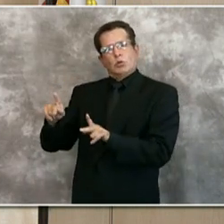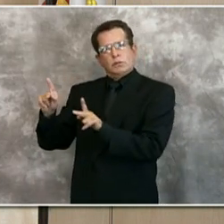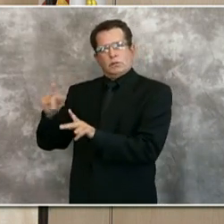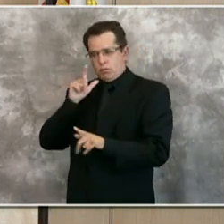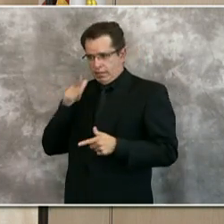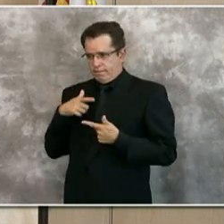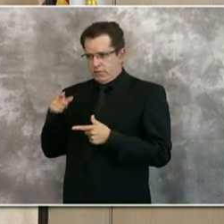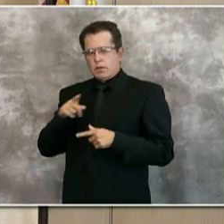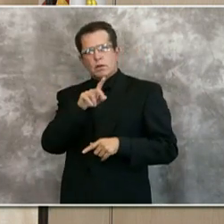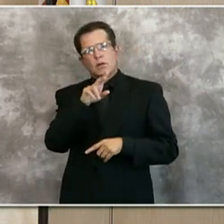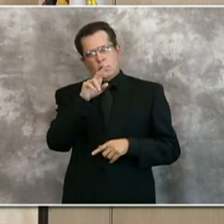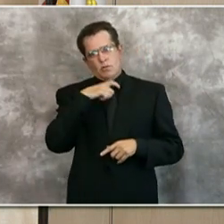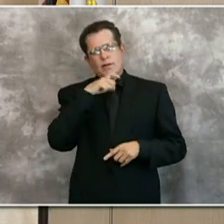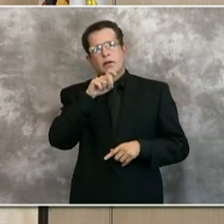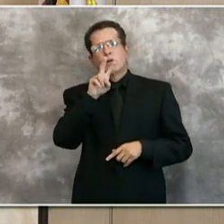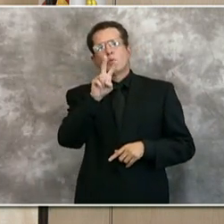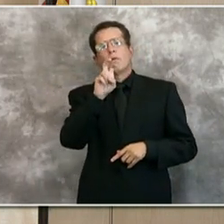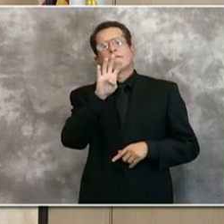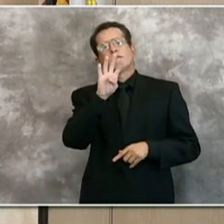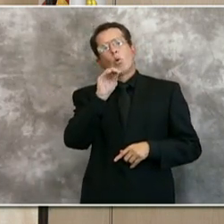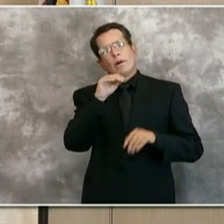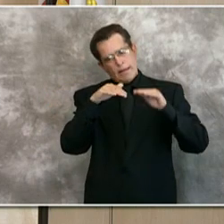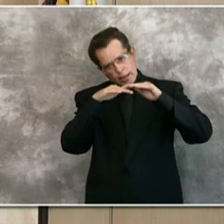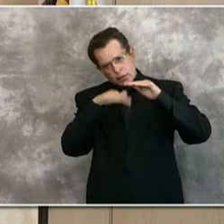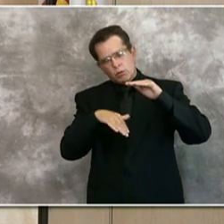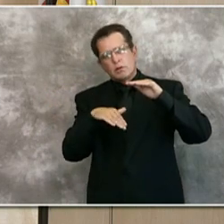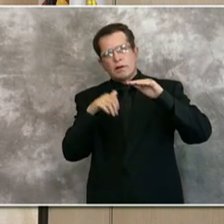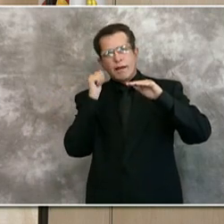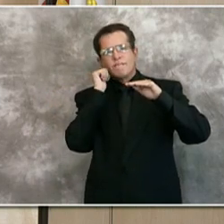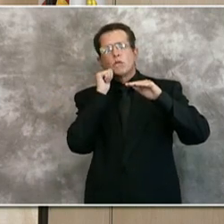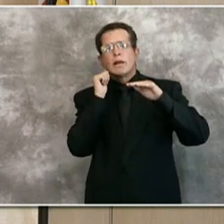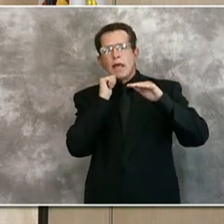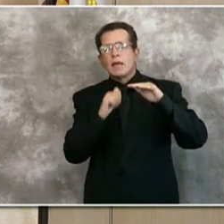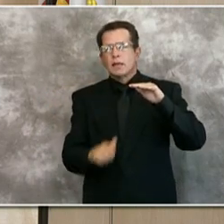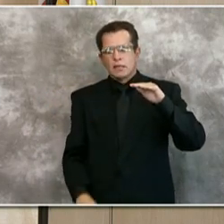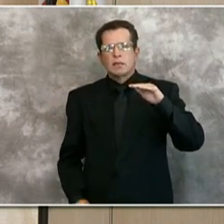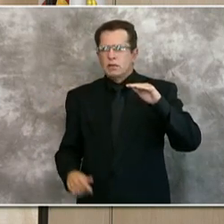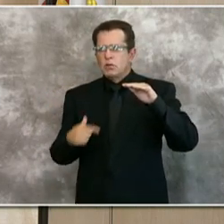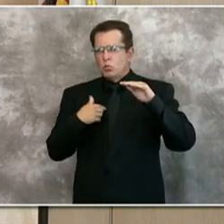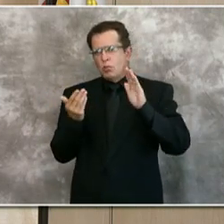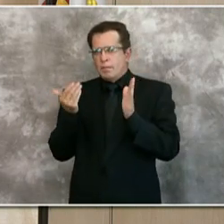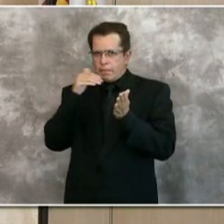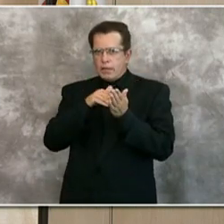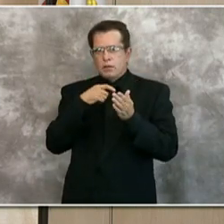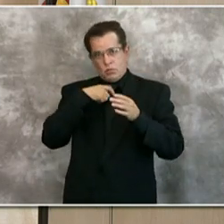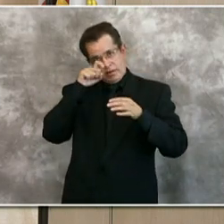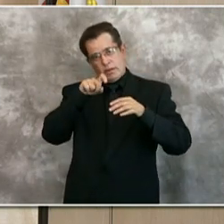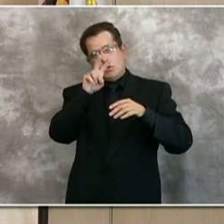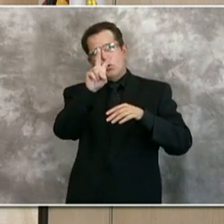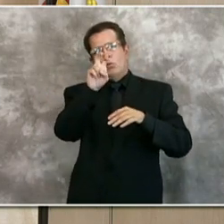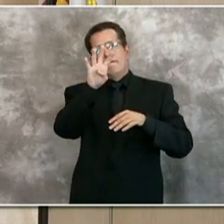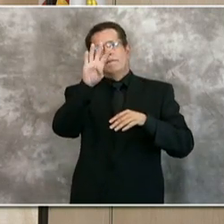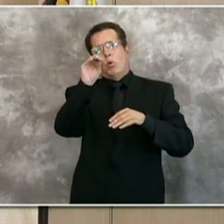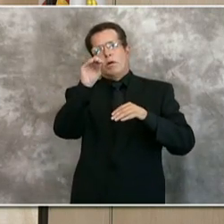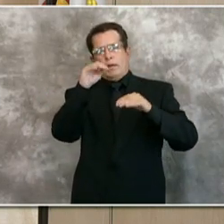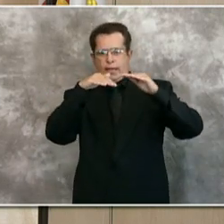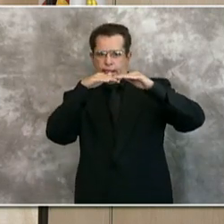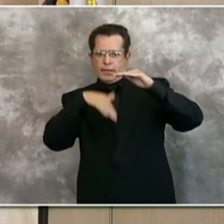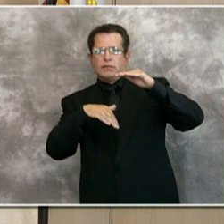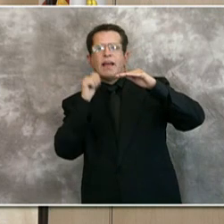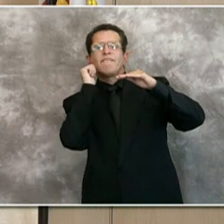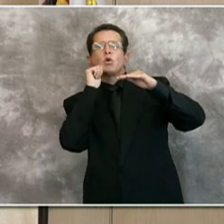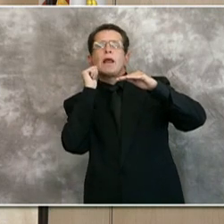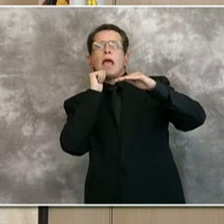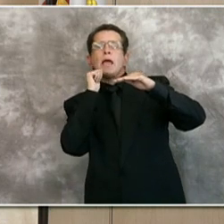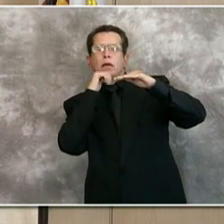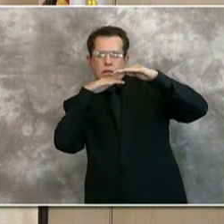14 days. Or rather, let me repeat that. We would have to have 240 or less new cases on